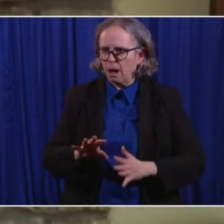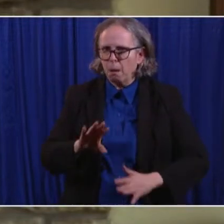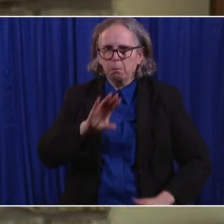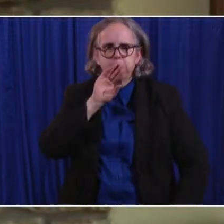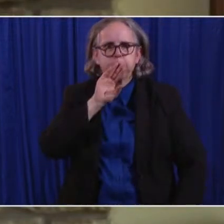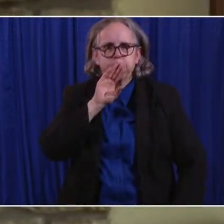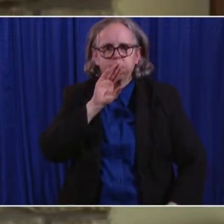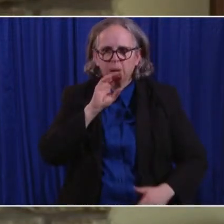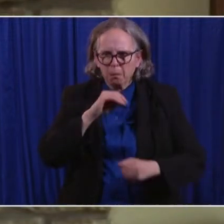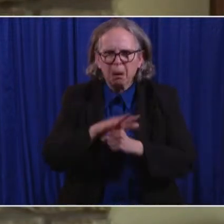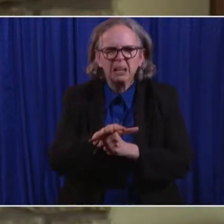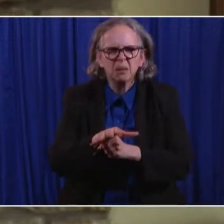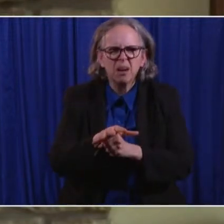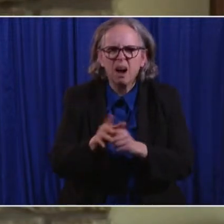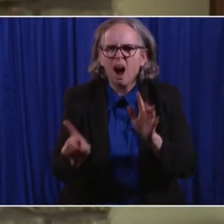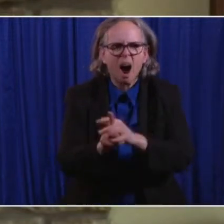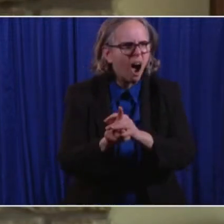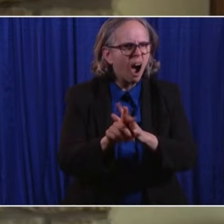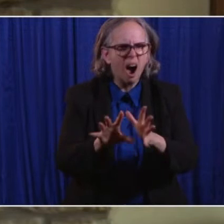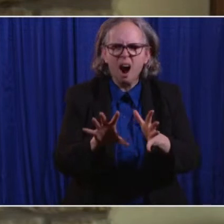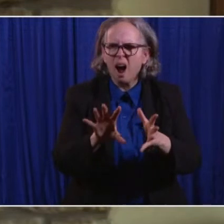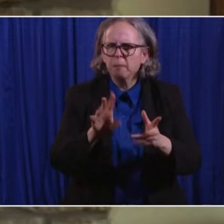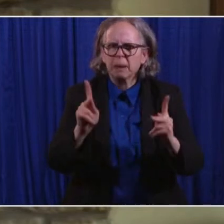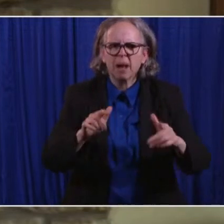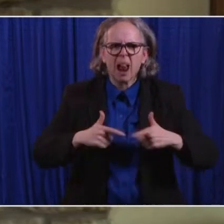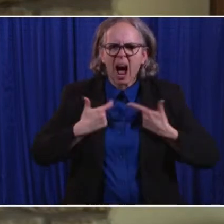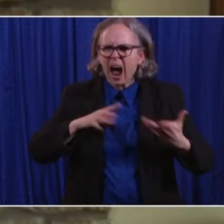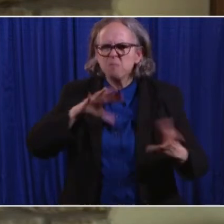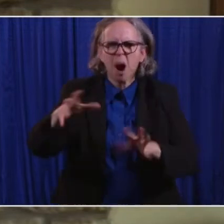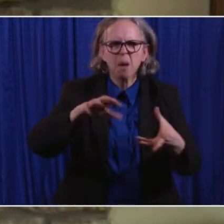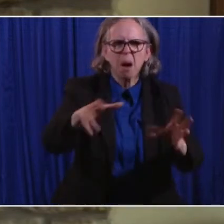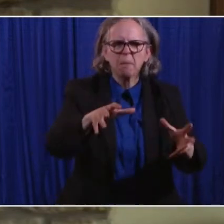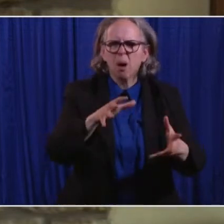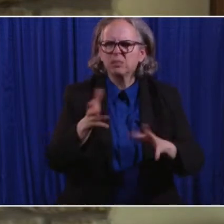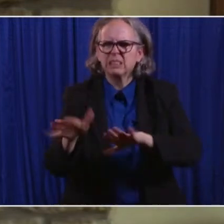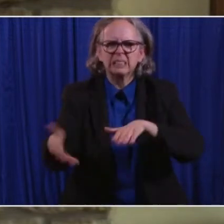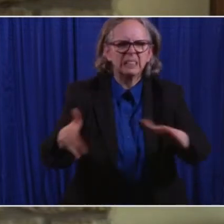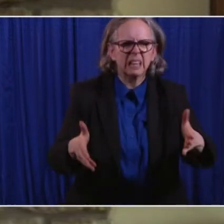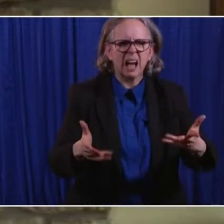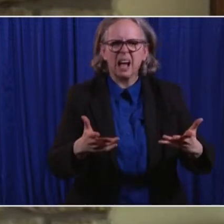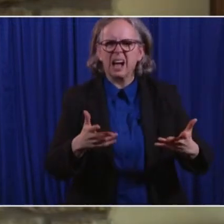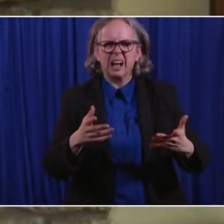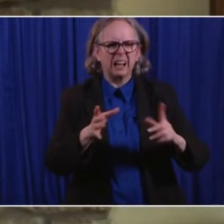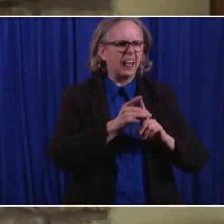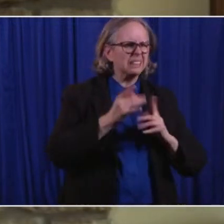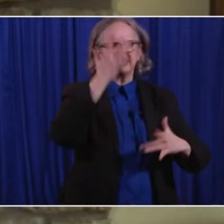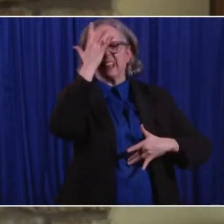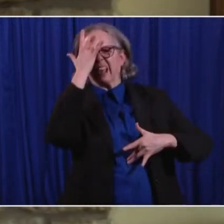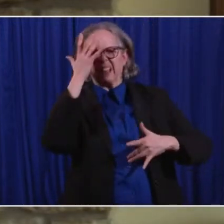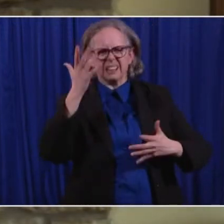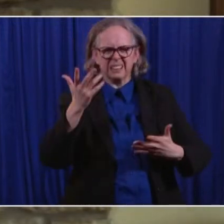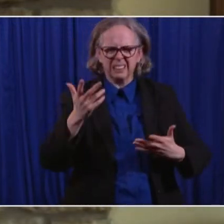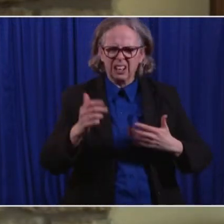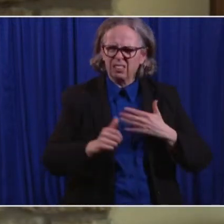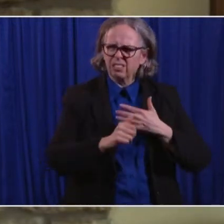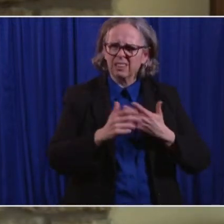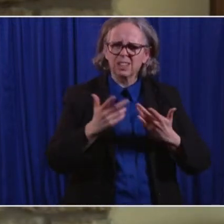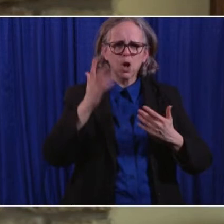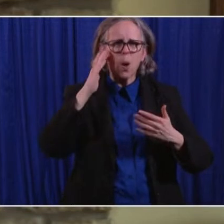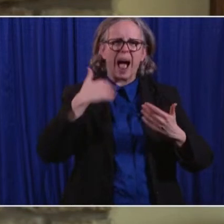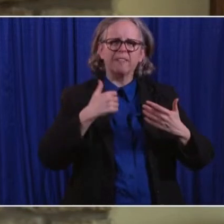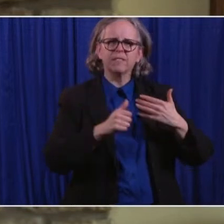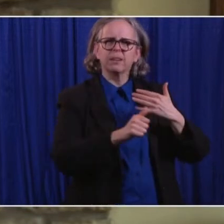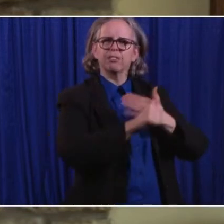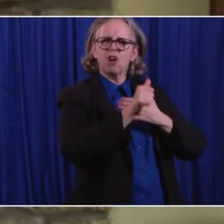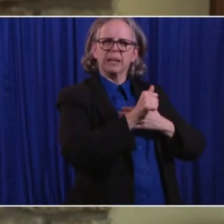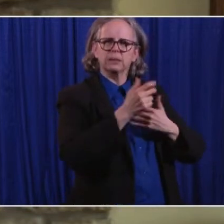quickly. There are many threats out there, some natural, some by people. And we can't give